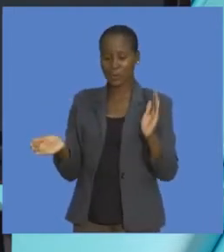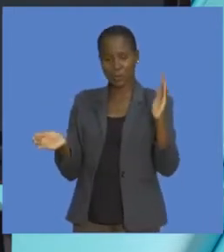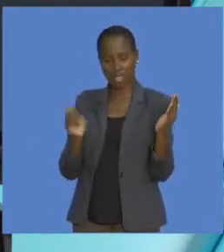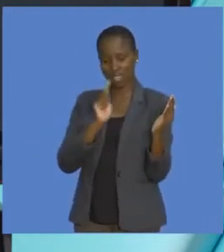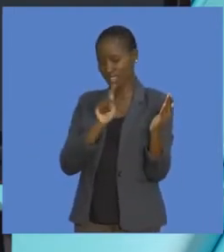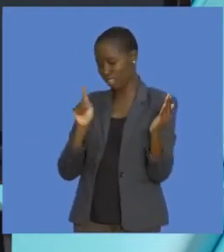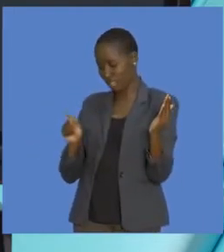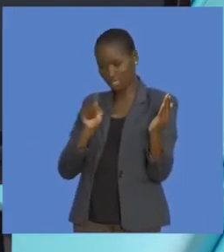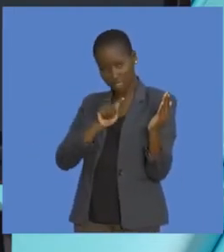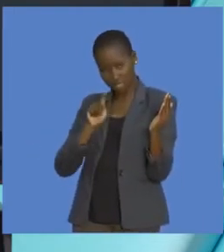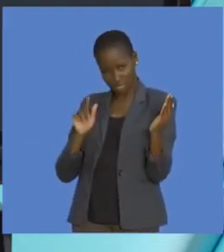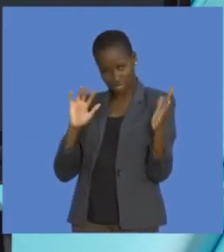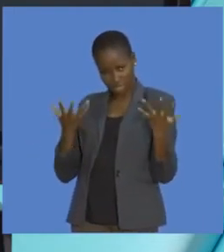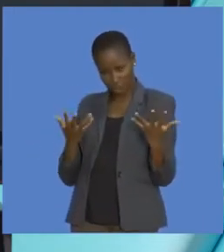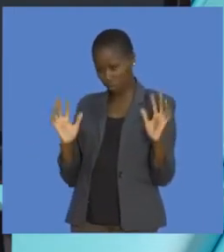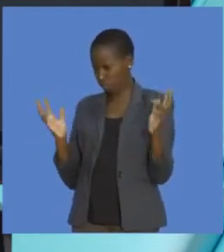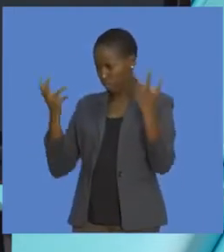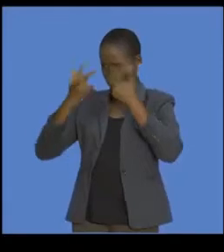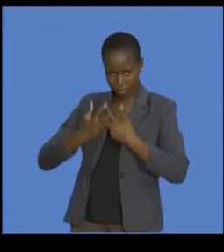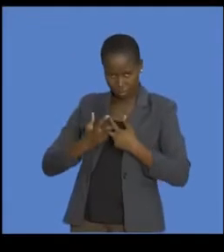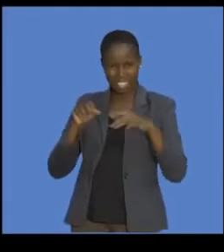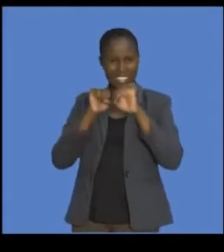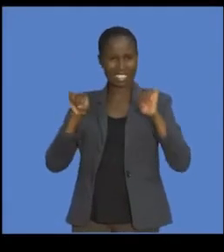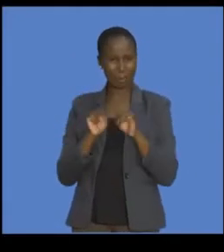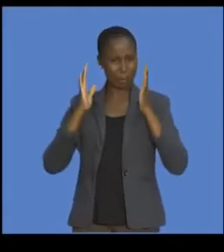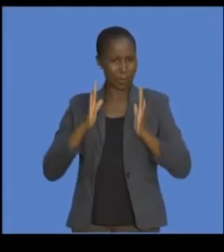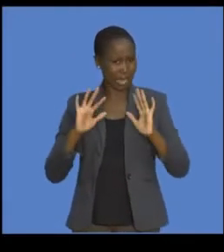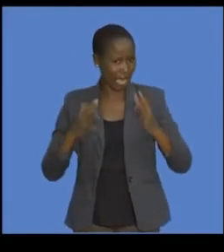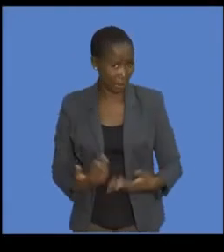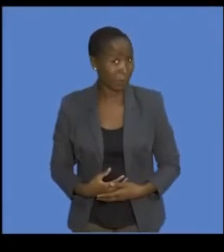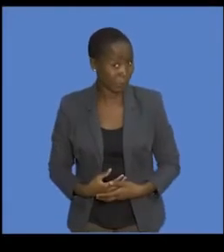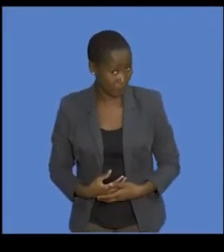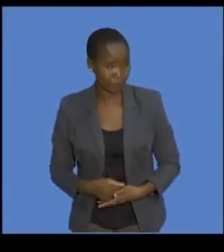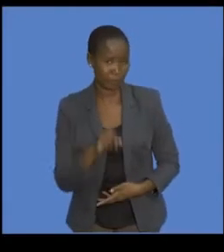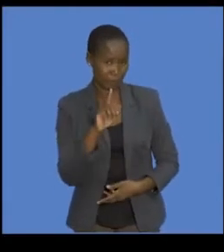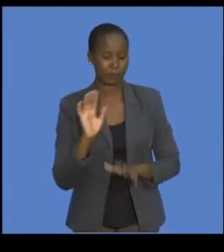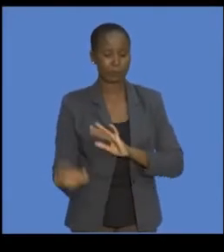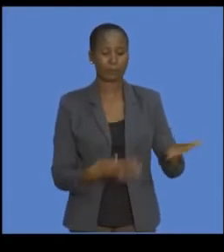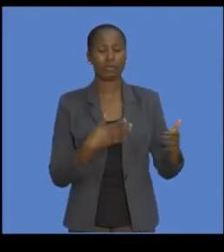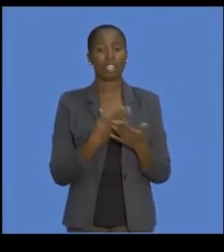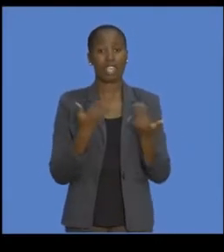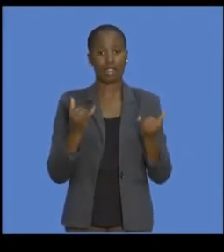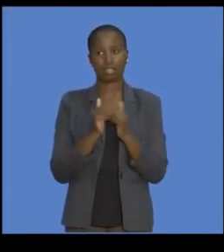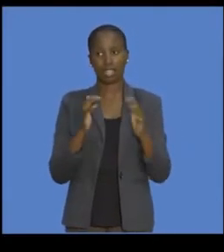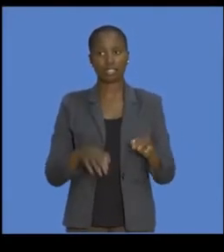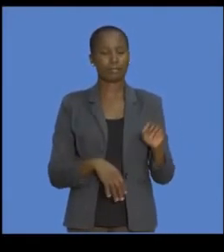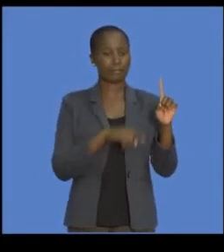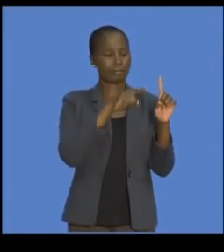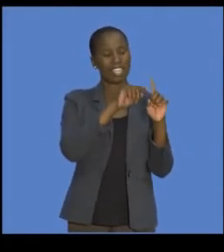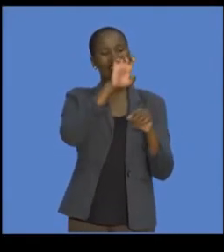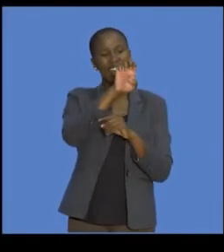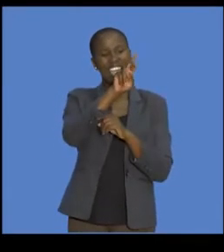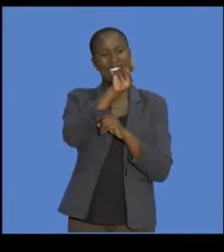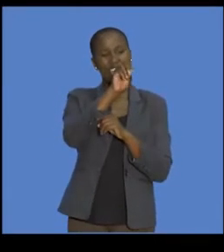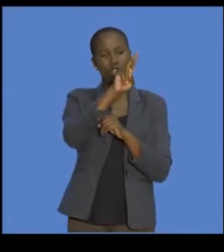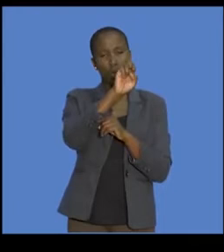two coordinating systems in our body. So let's compare them. The endocrine system, the